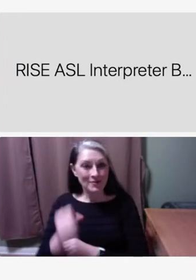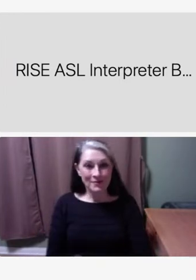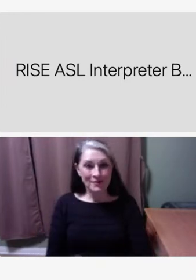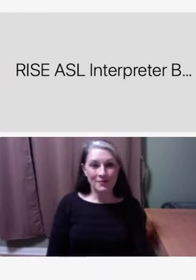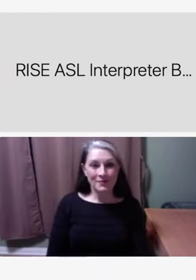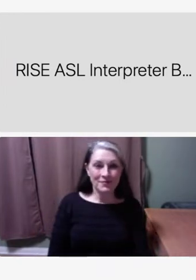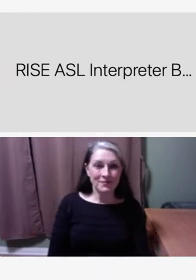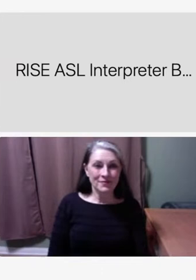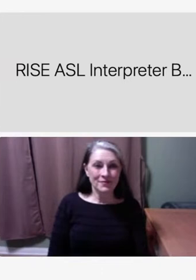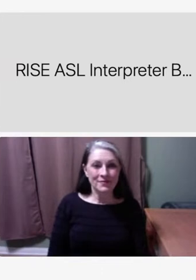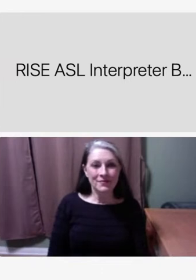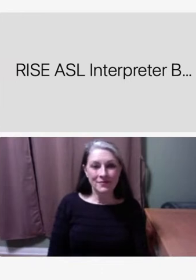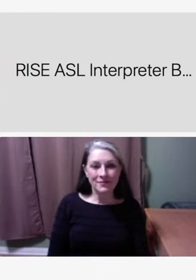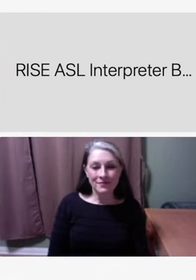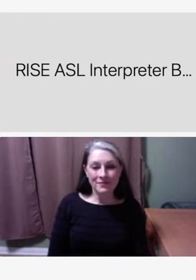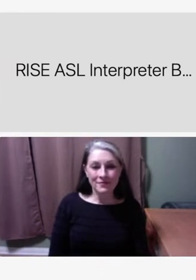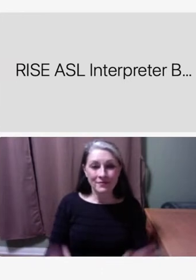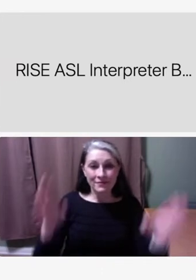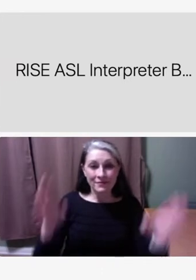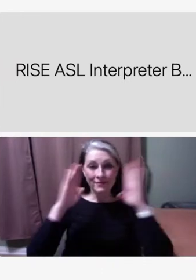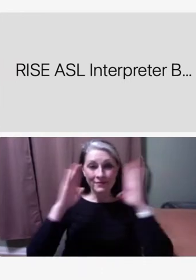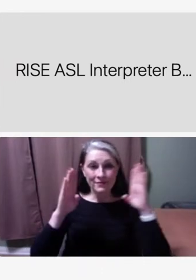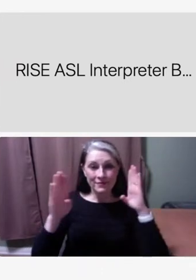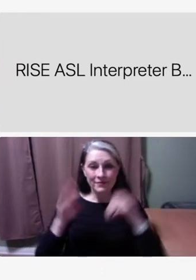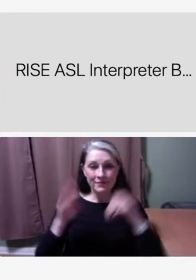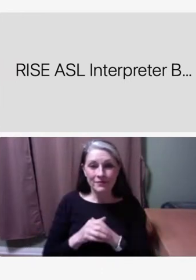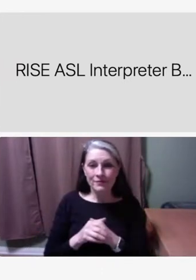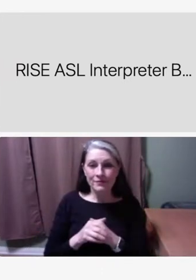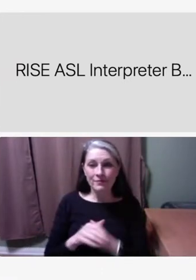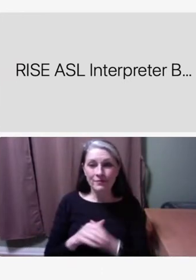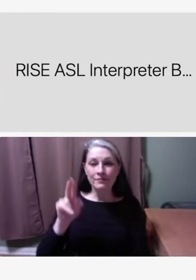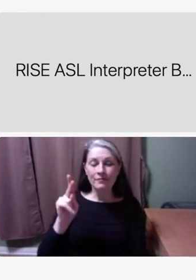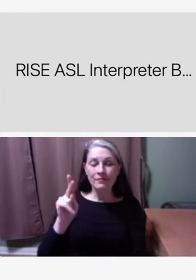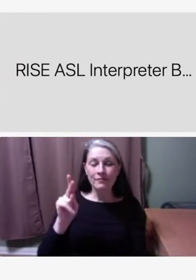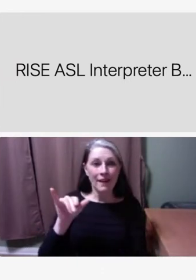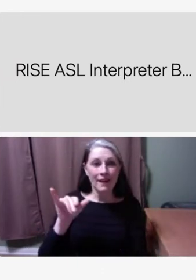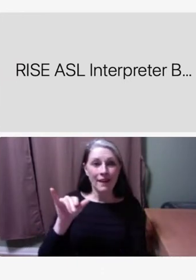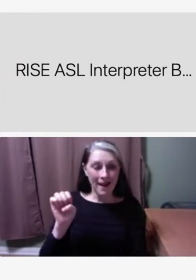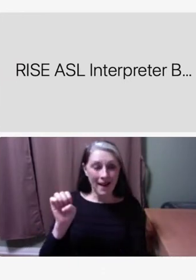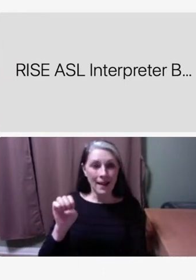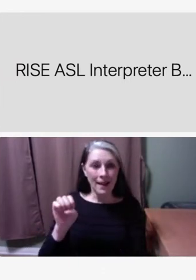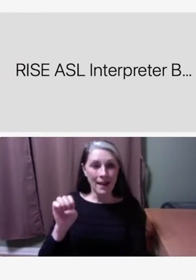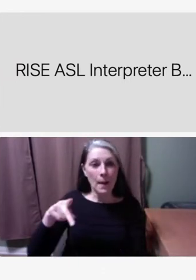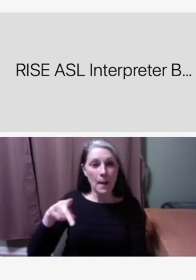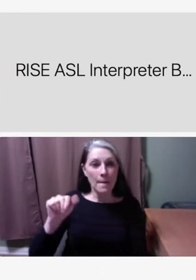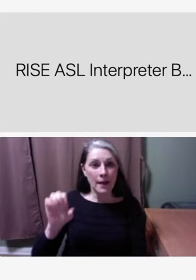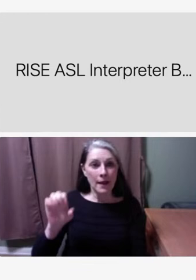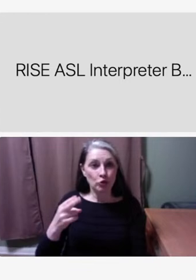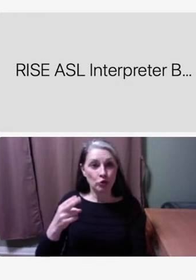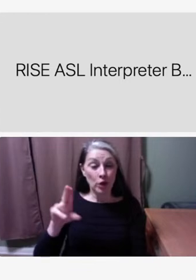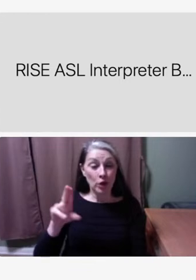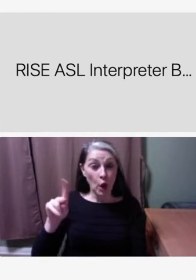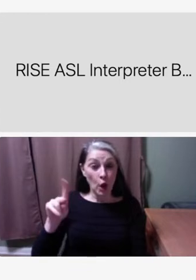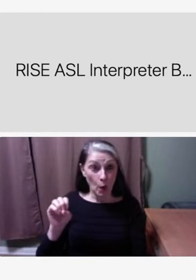Hello, my name is Kai Pacheco. I am a junior at Slover Mountain High School, and my pronouns are he, him.